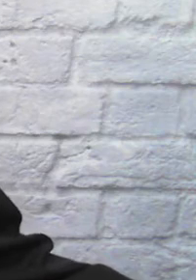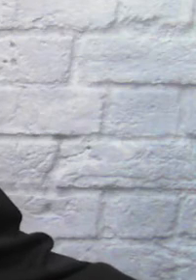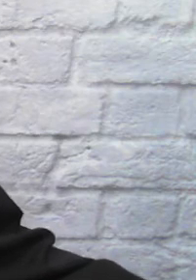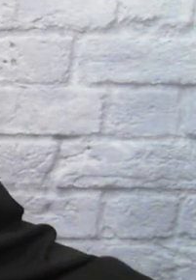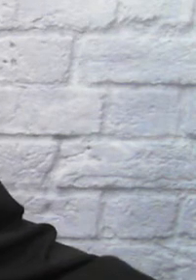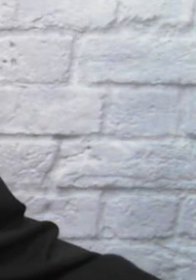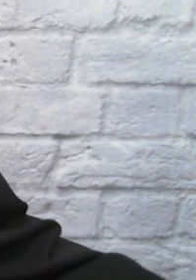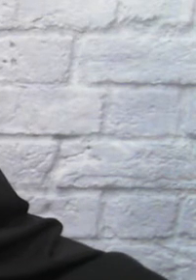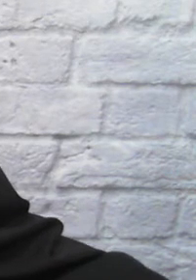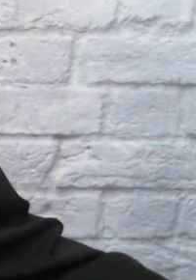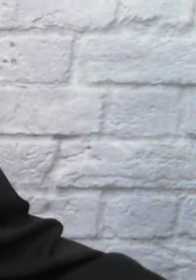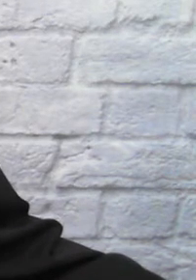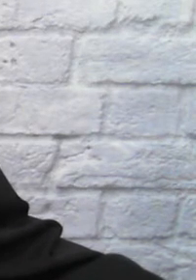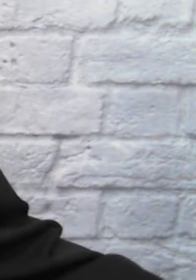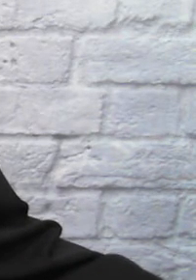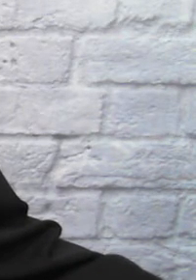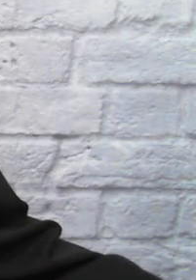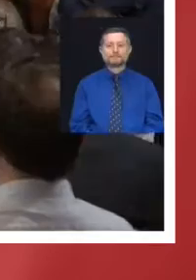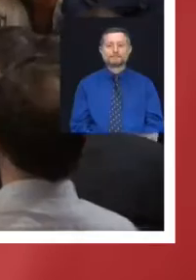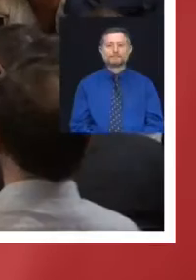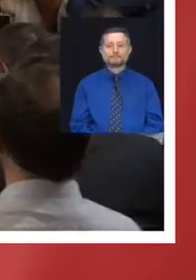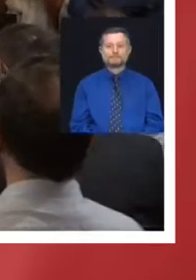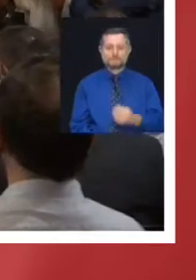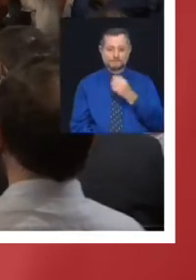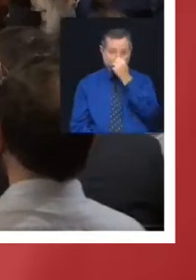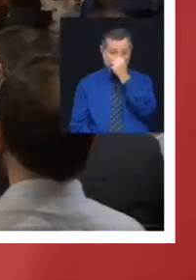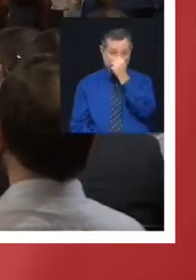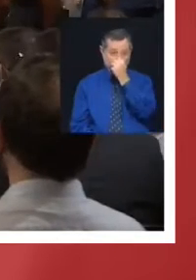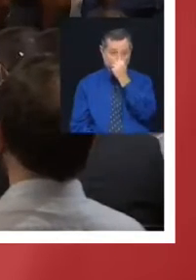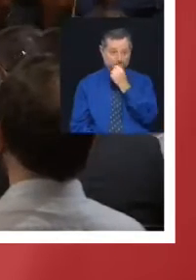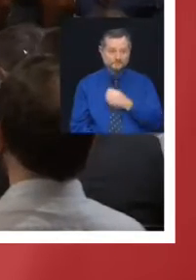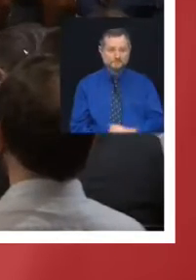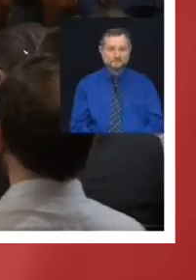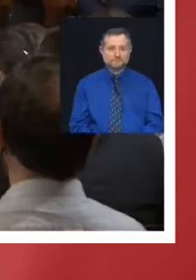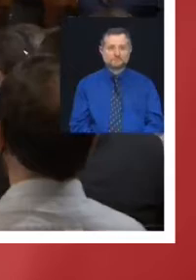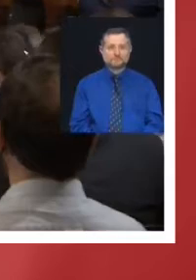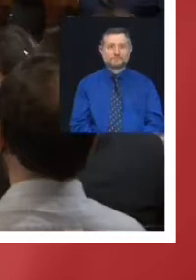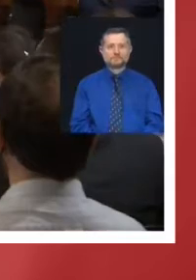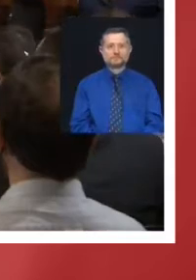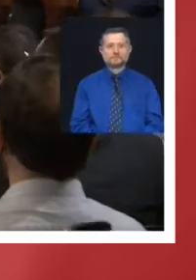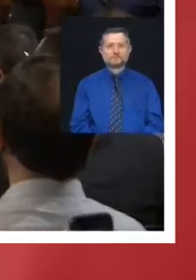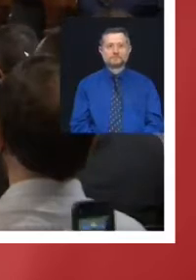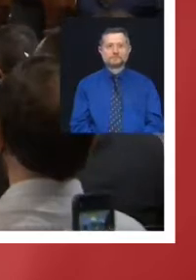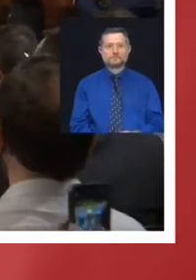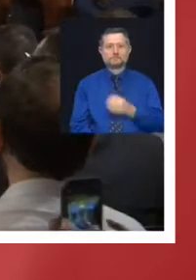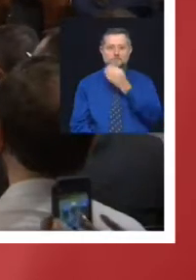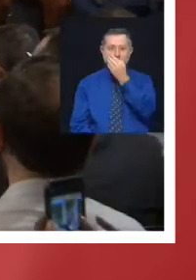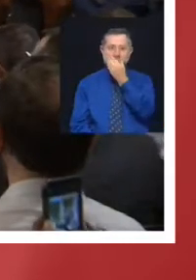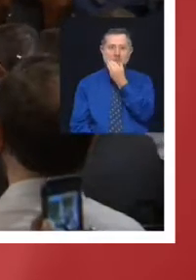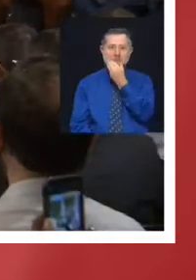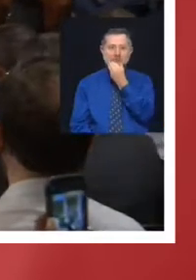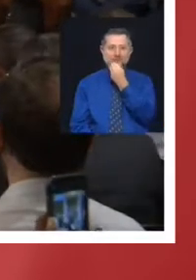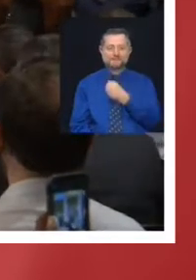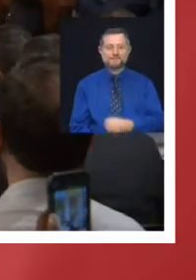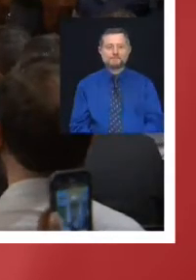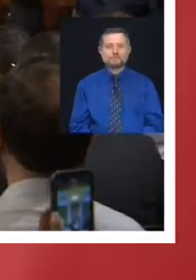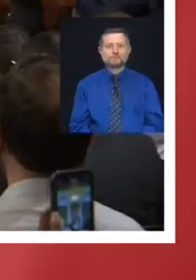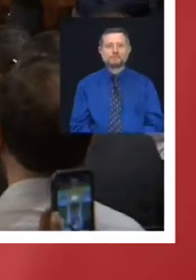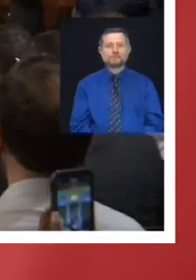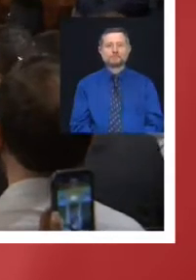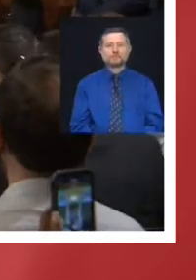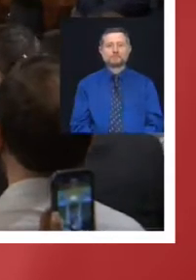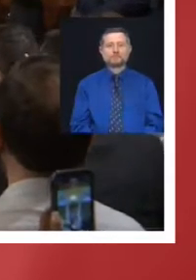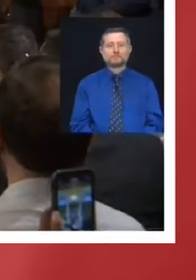3 o'clock, the governor is expected to provide an address to New Yorkers. And it appears now some of